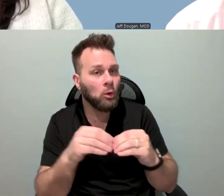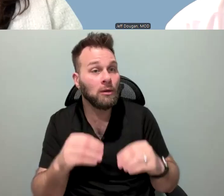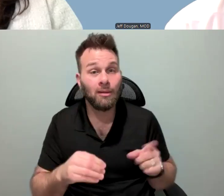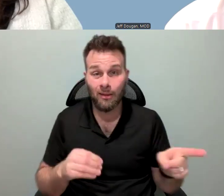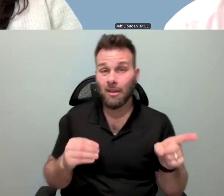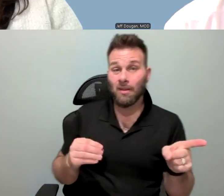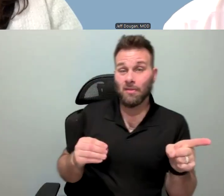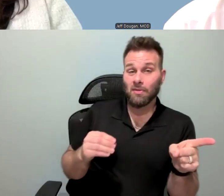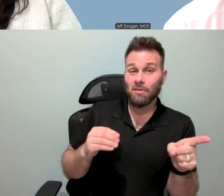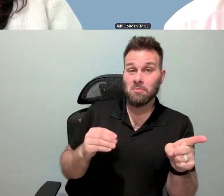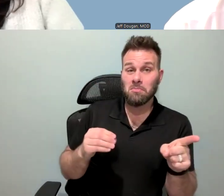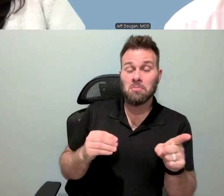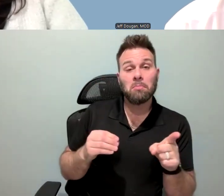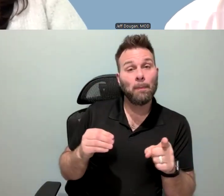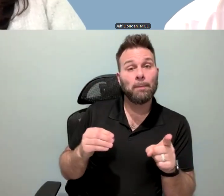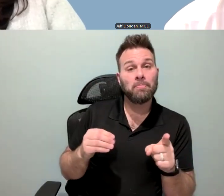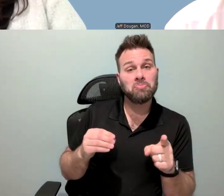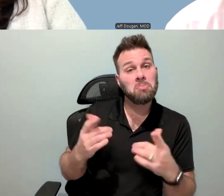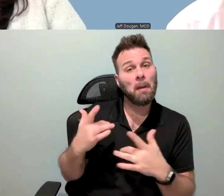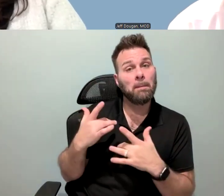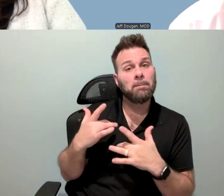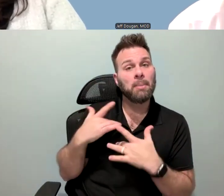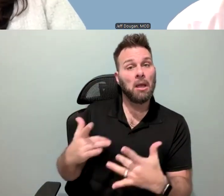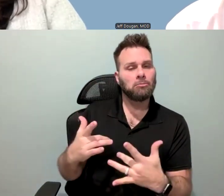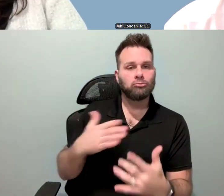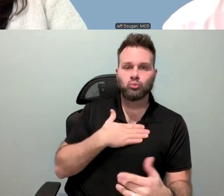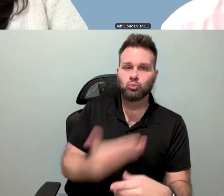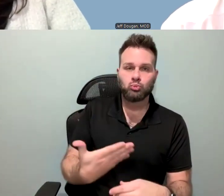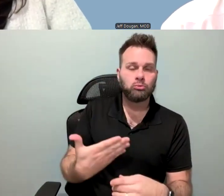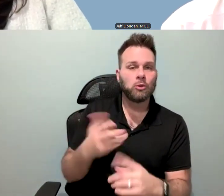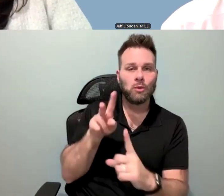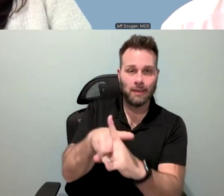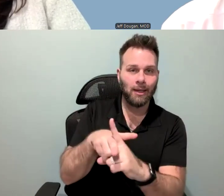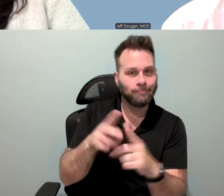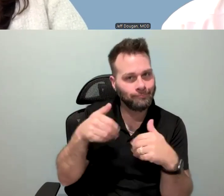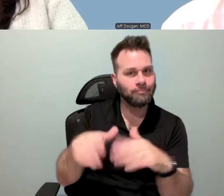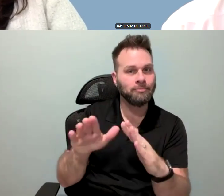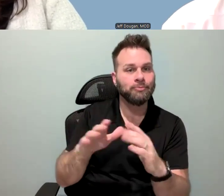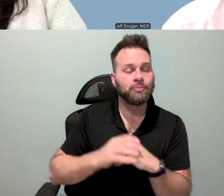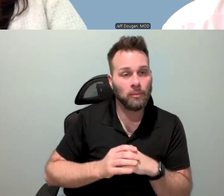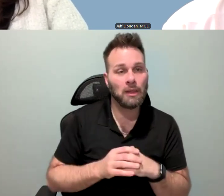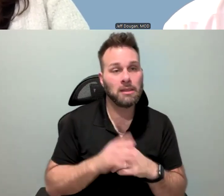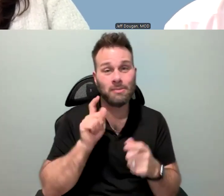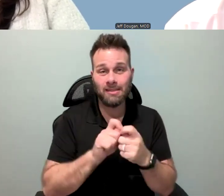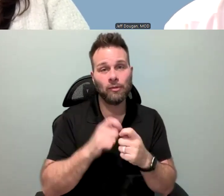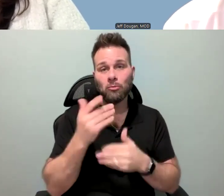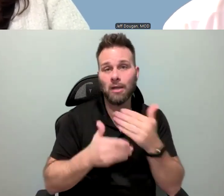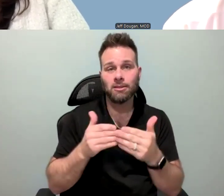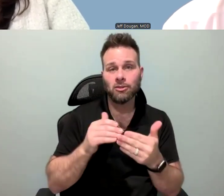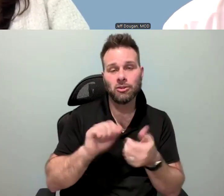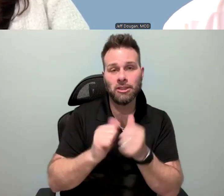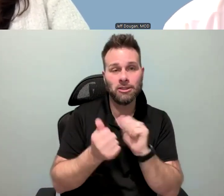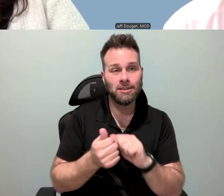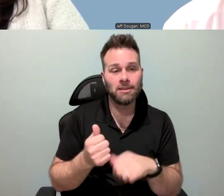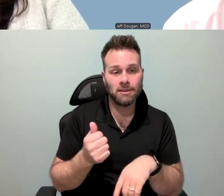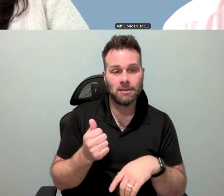a commission member to those public bodies that would do it. And specifically for, process changes and things like that, that might be at